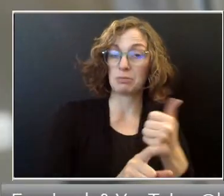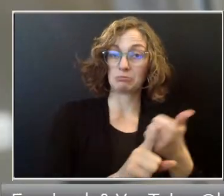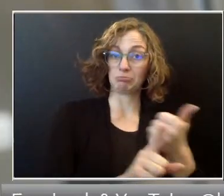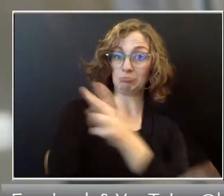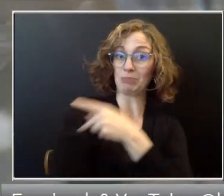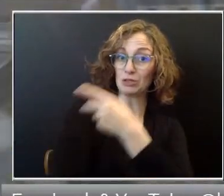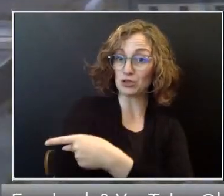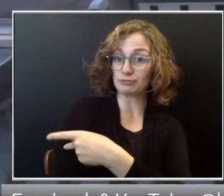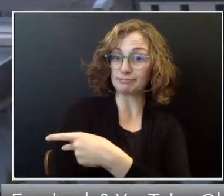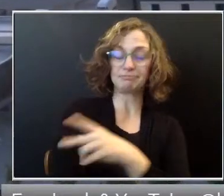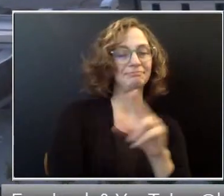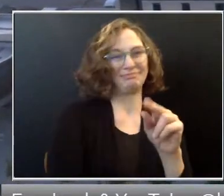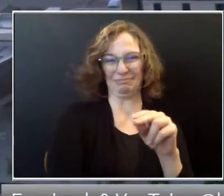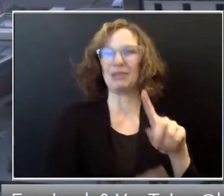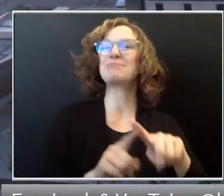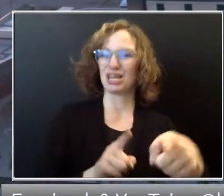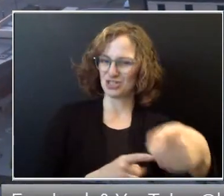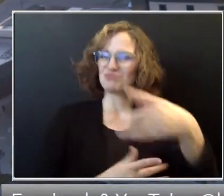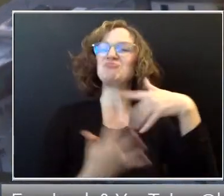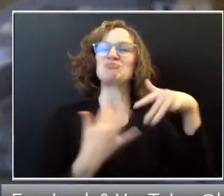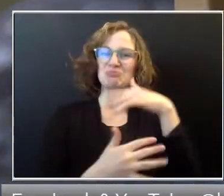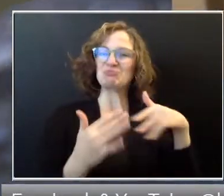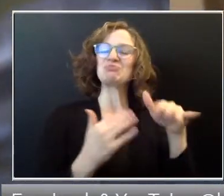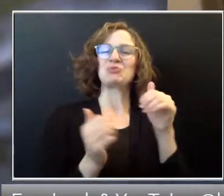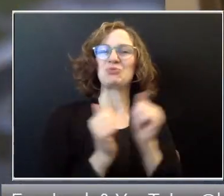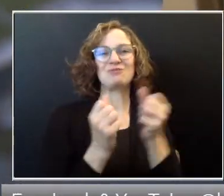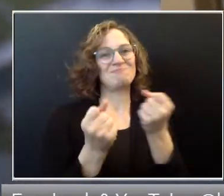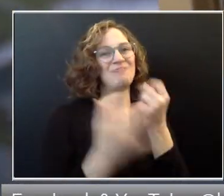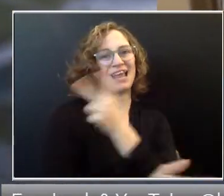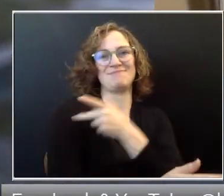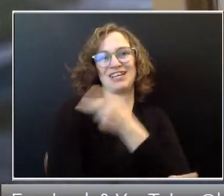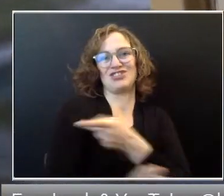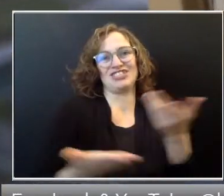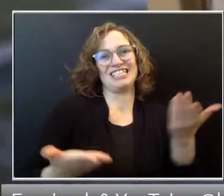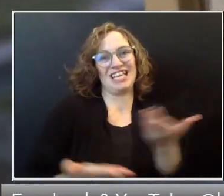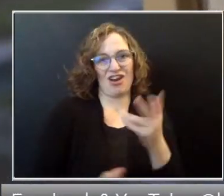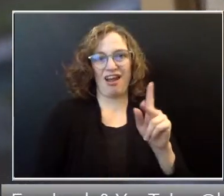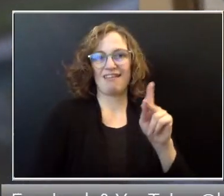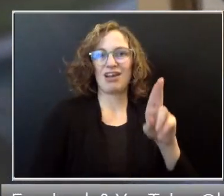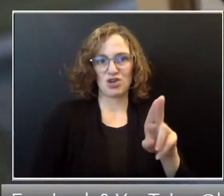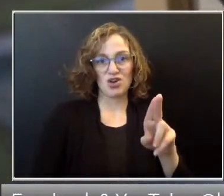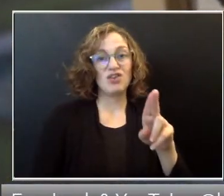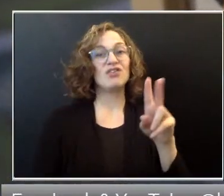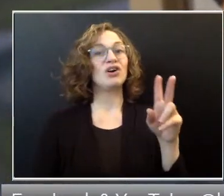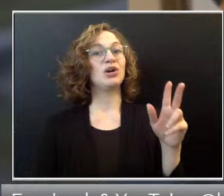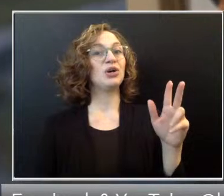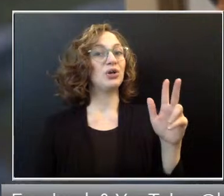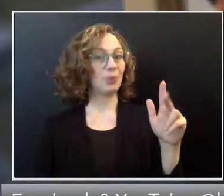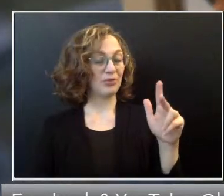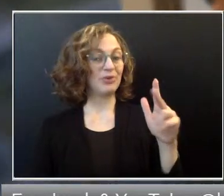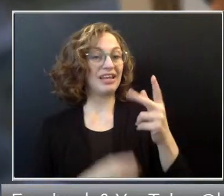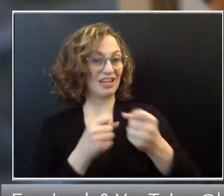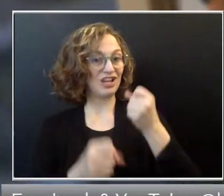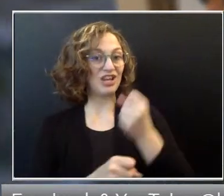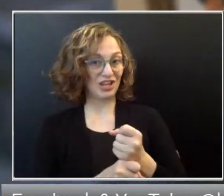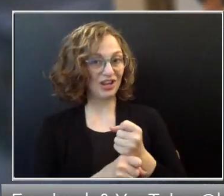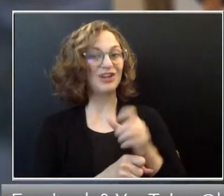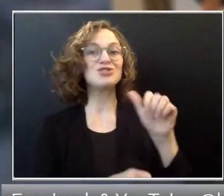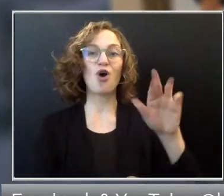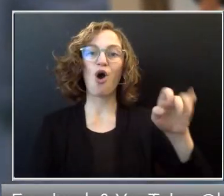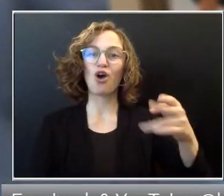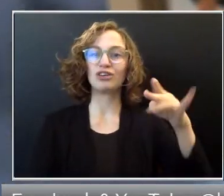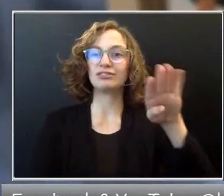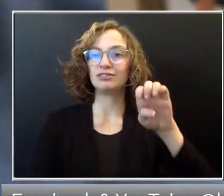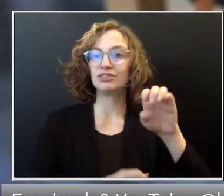Health System. For 28 years, this is where Archie worked every day as a nurse before retiring in 2020.